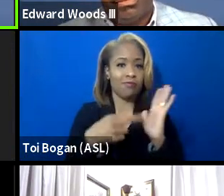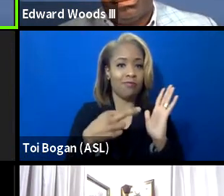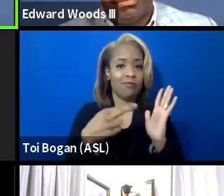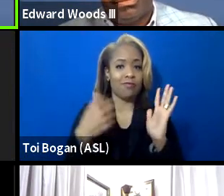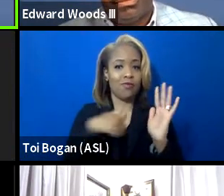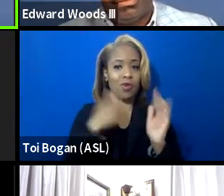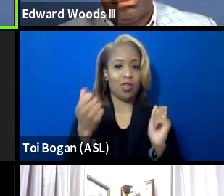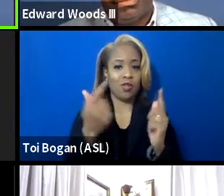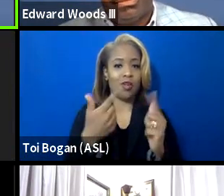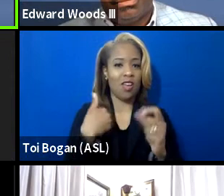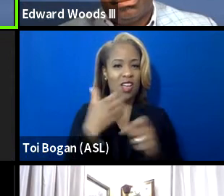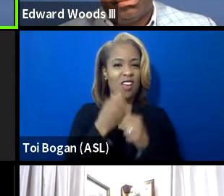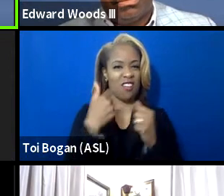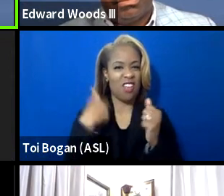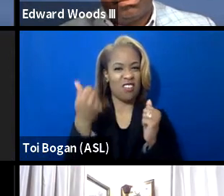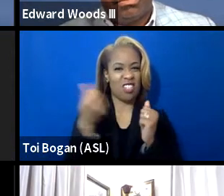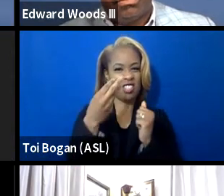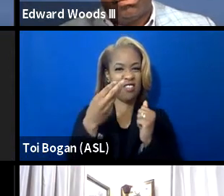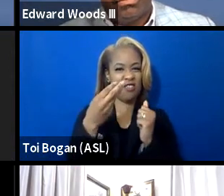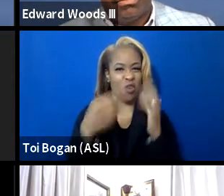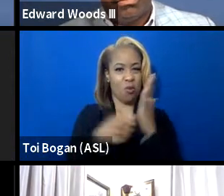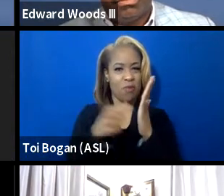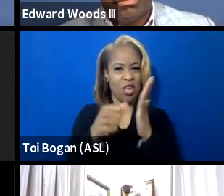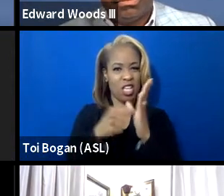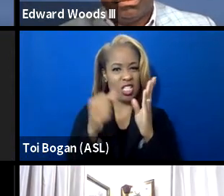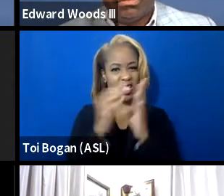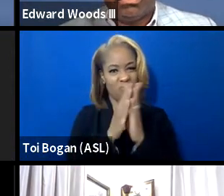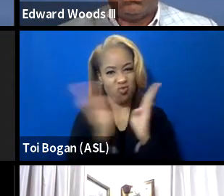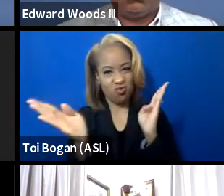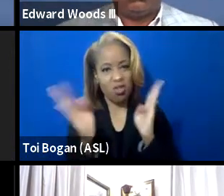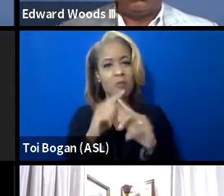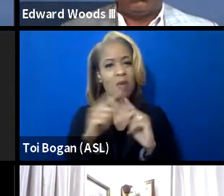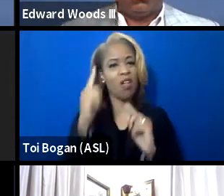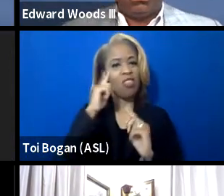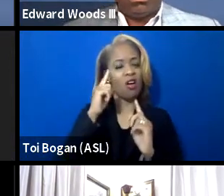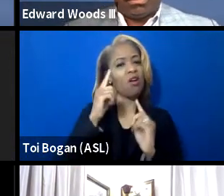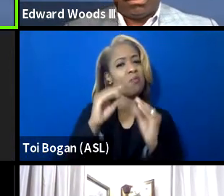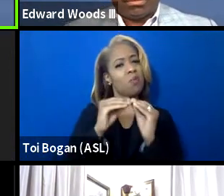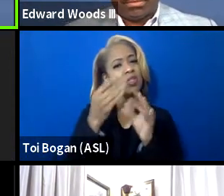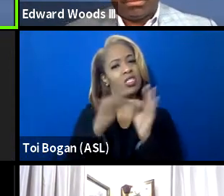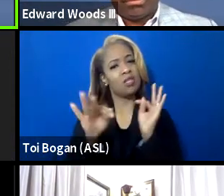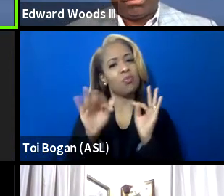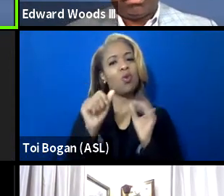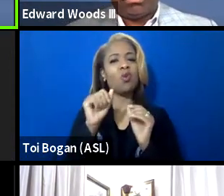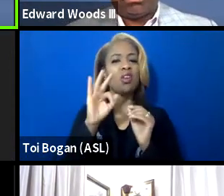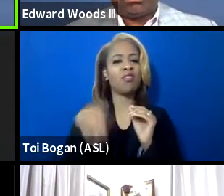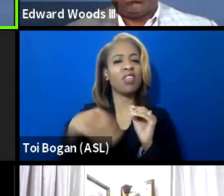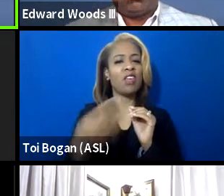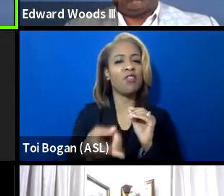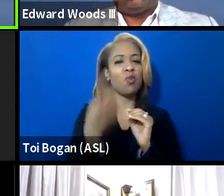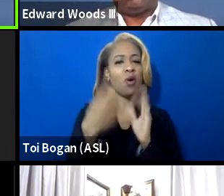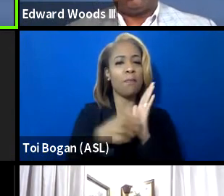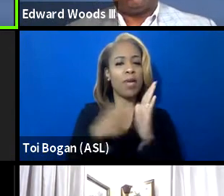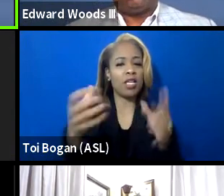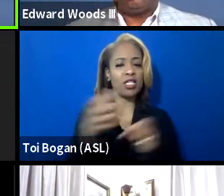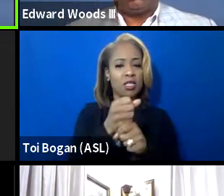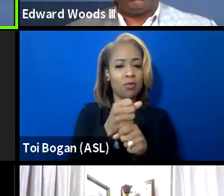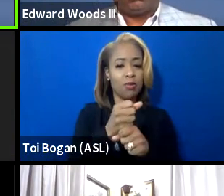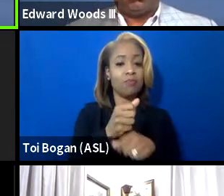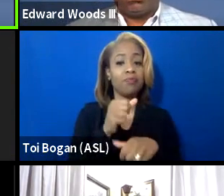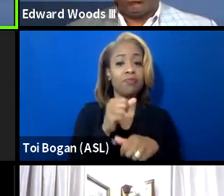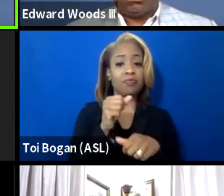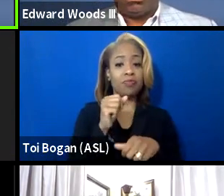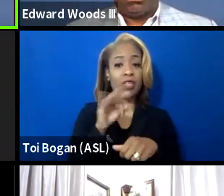and I thought maybe you needed just a one-page simple reference tool. So If you travel by vehicle, you will